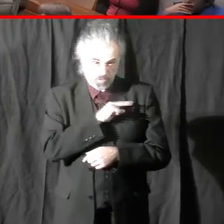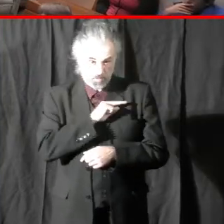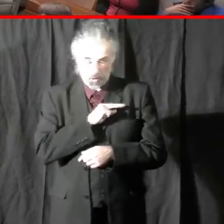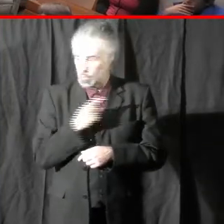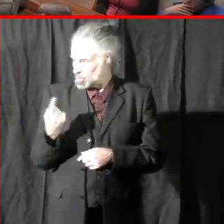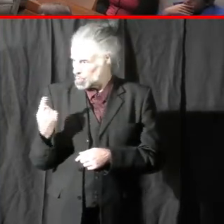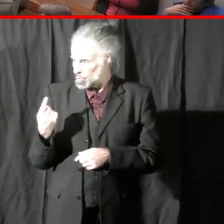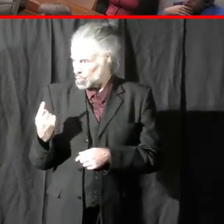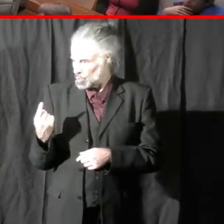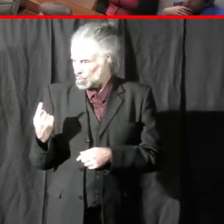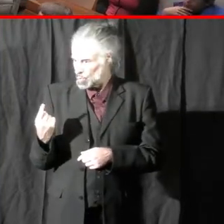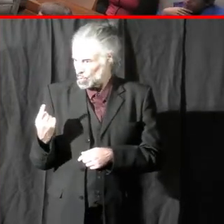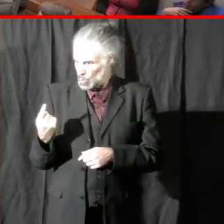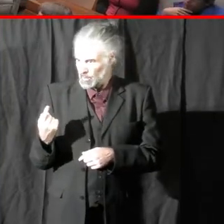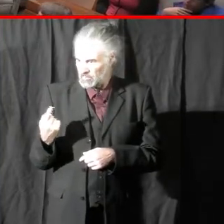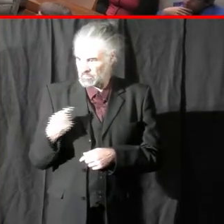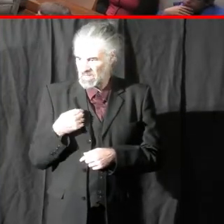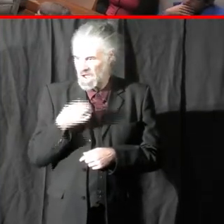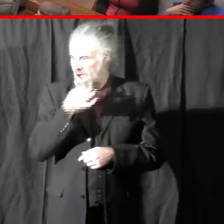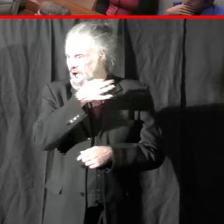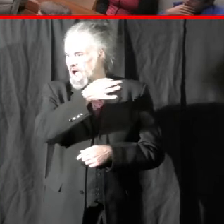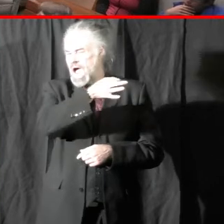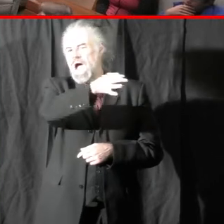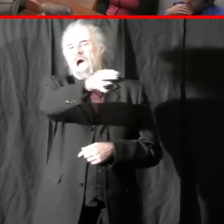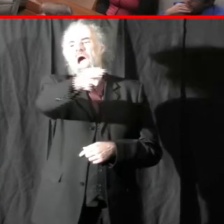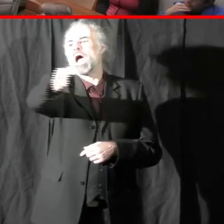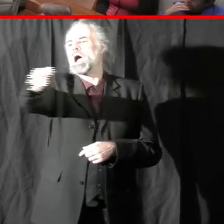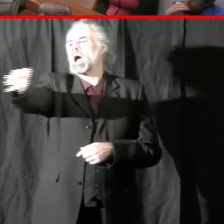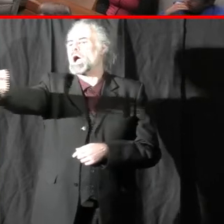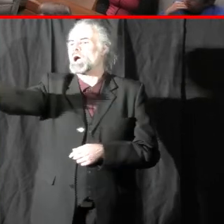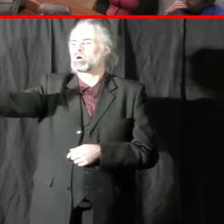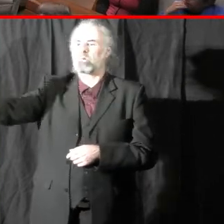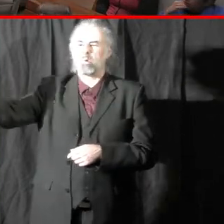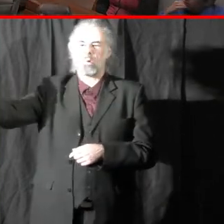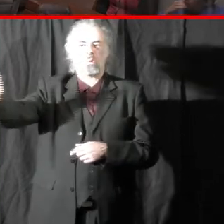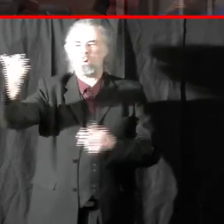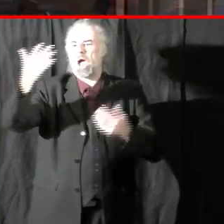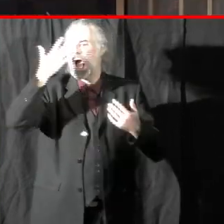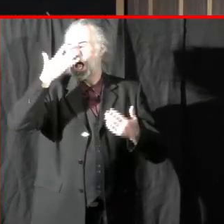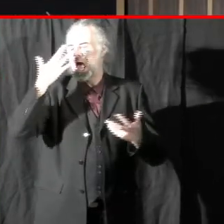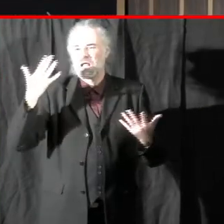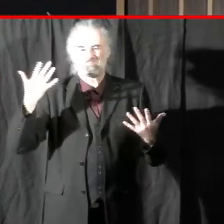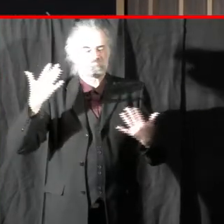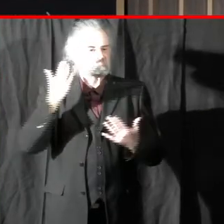responsible? And I open the floor to all stages of maturity.